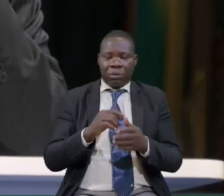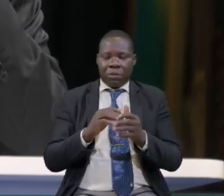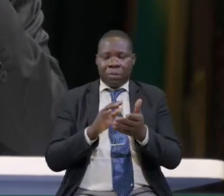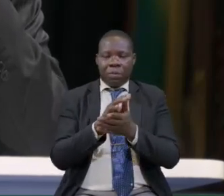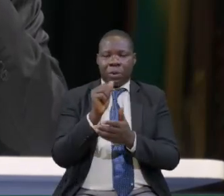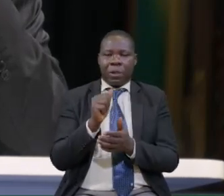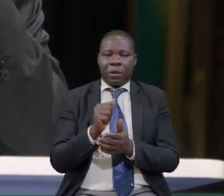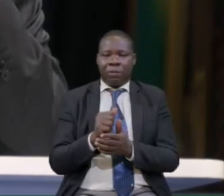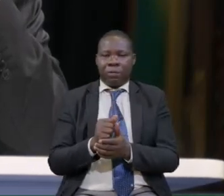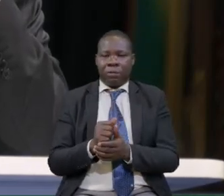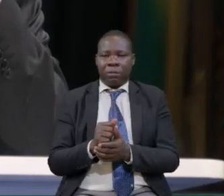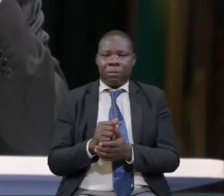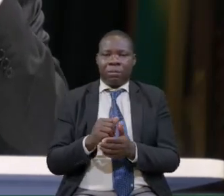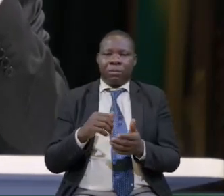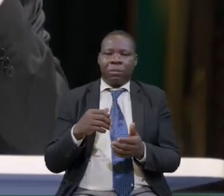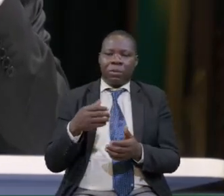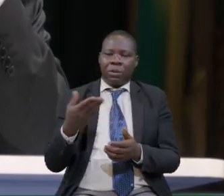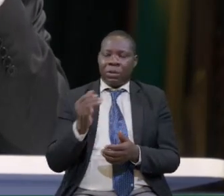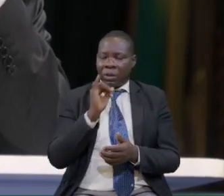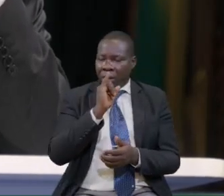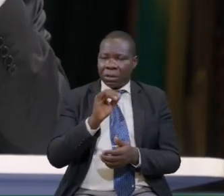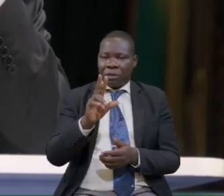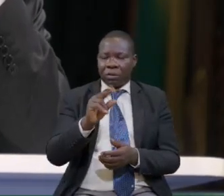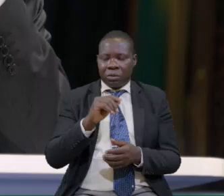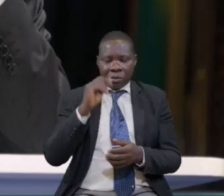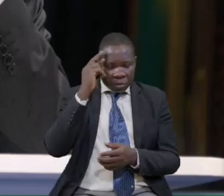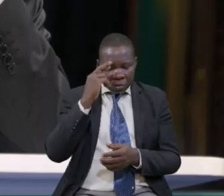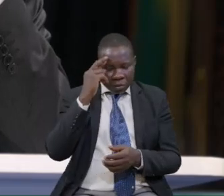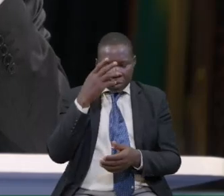There is no reason whatsoever